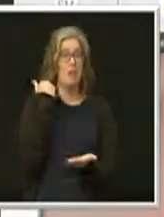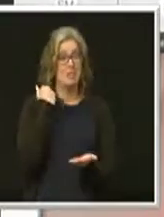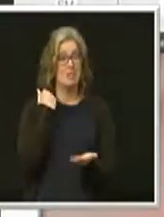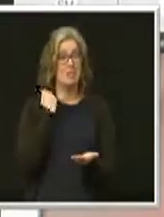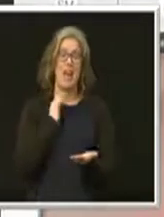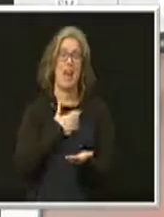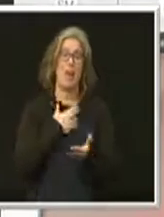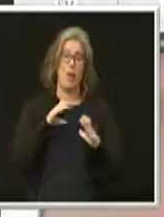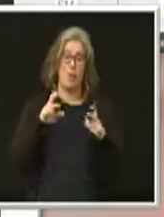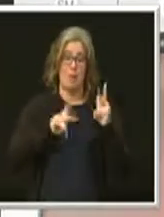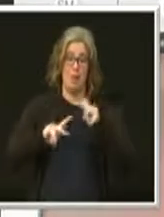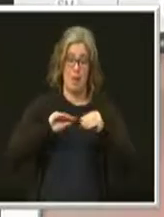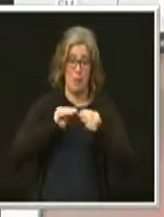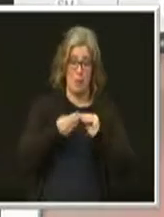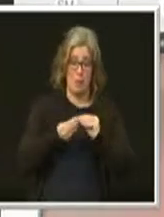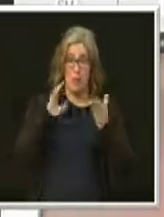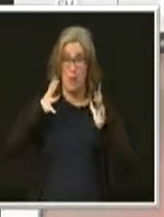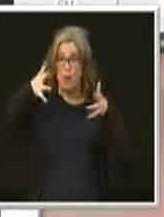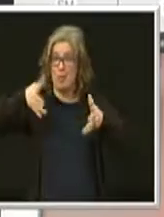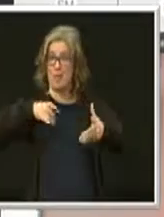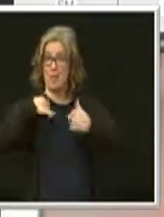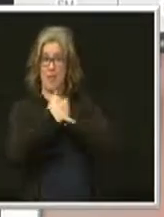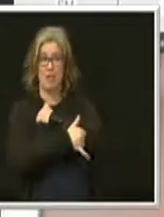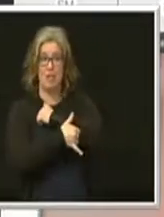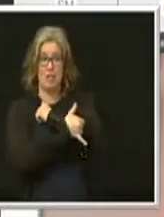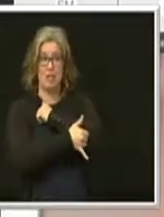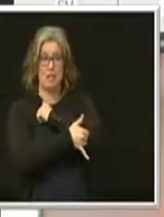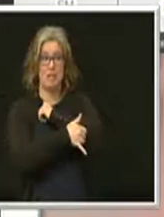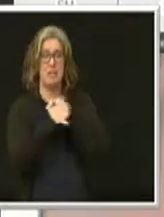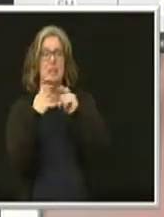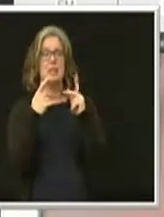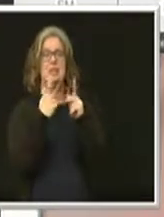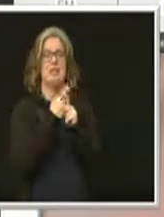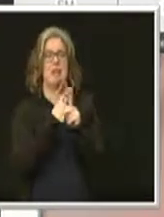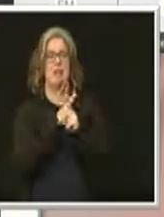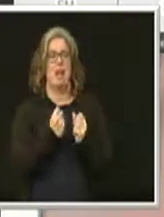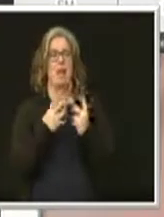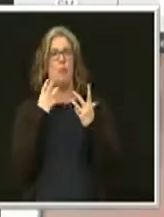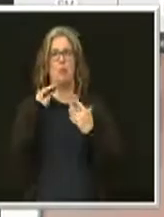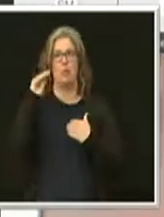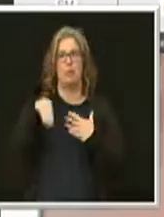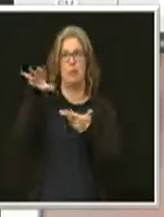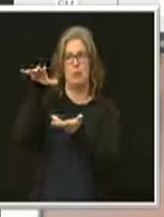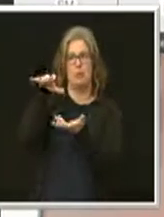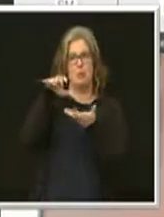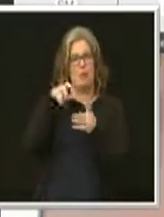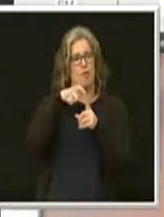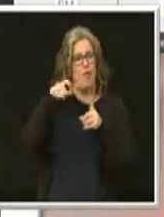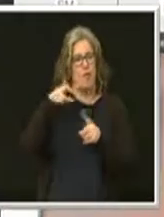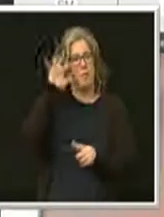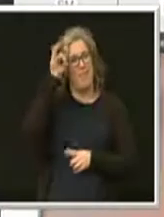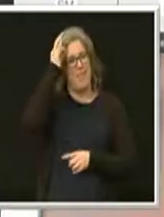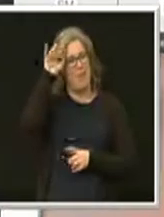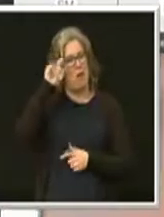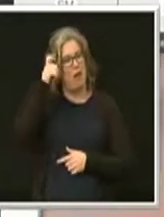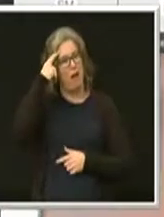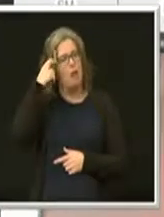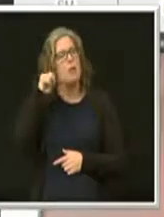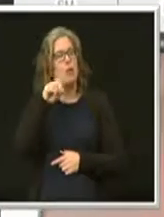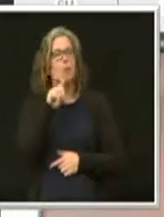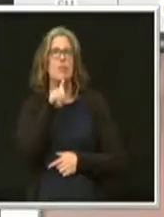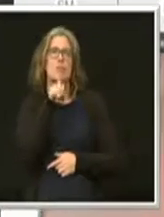our population compared to the rest of the country determines the relative share that we get from the federal government. So